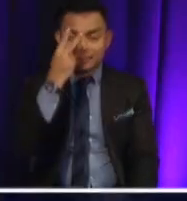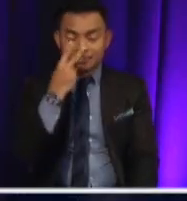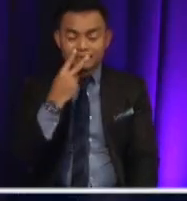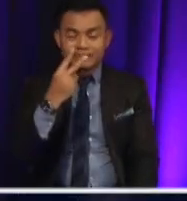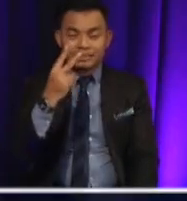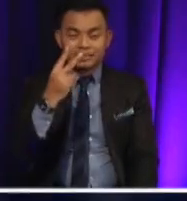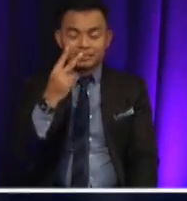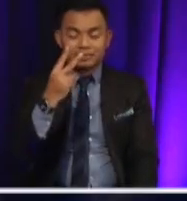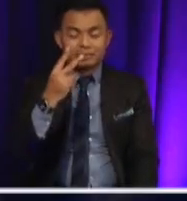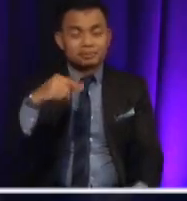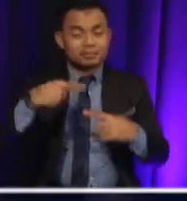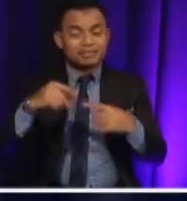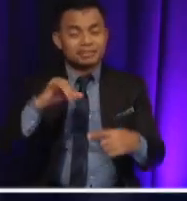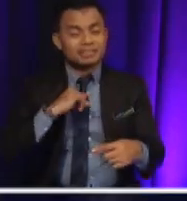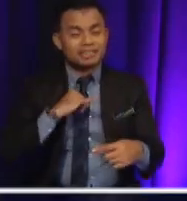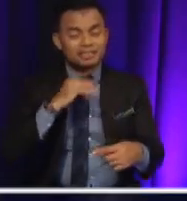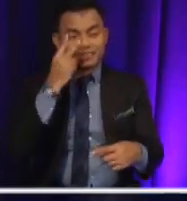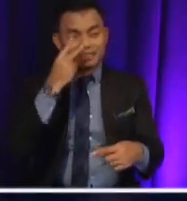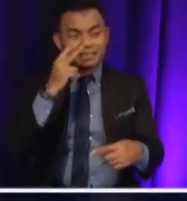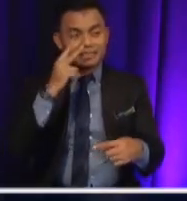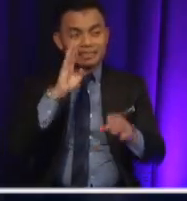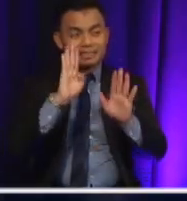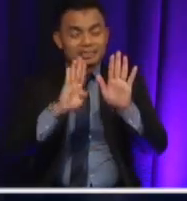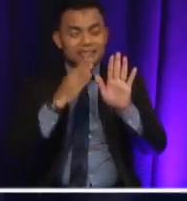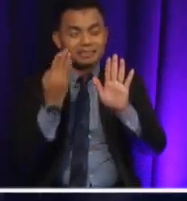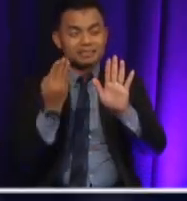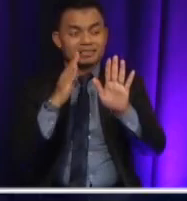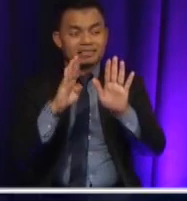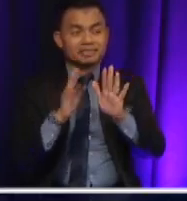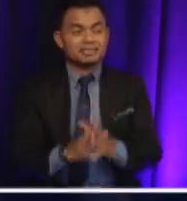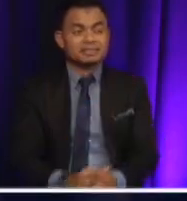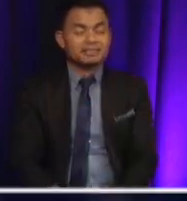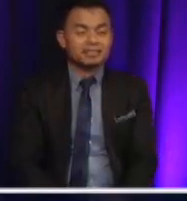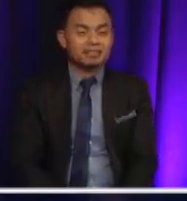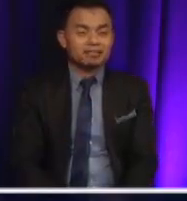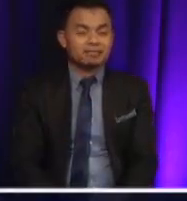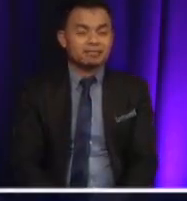Something that I will see when I look in the mirror? When I look at myself in the mirror, I'll definitely see it.